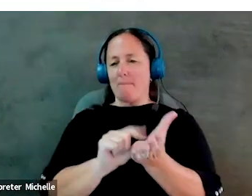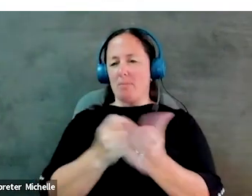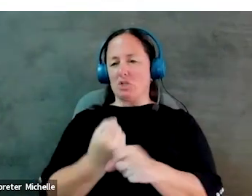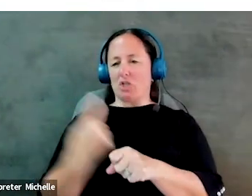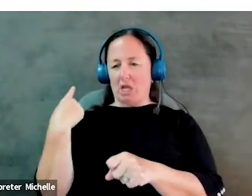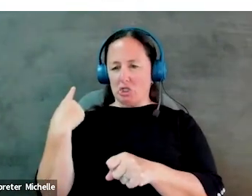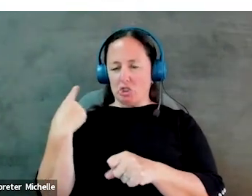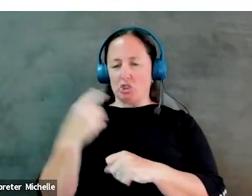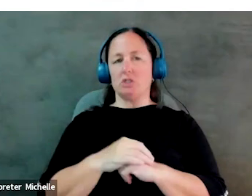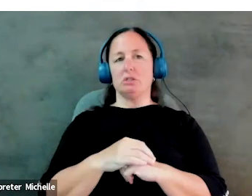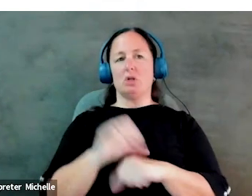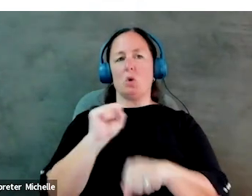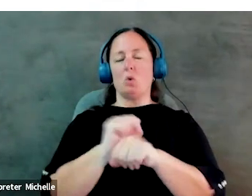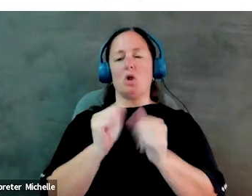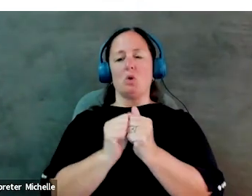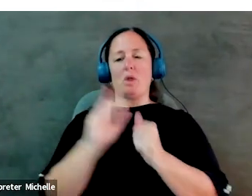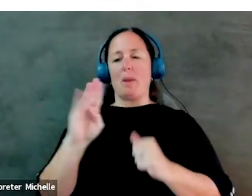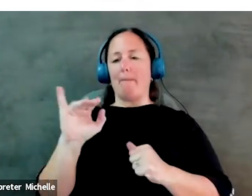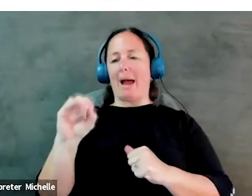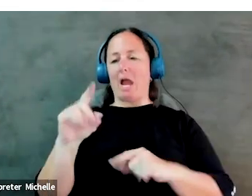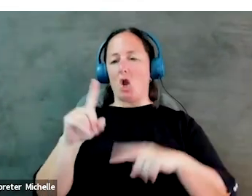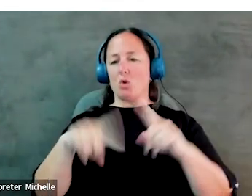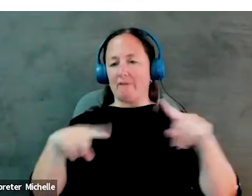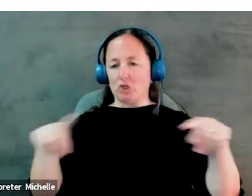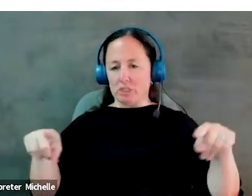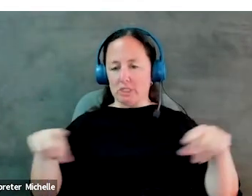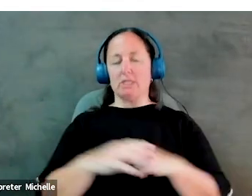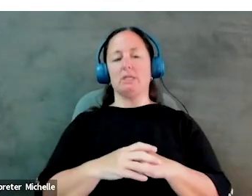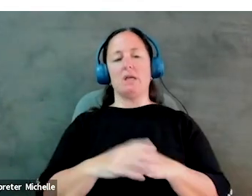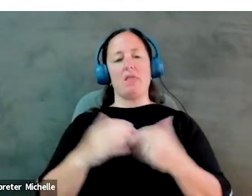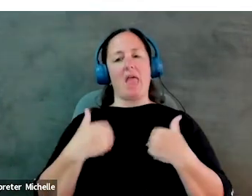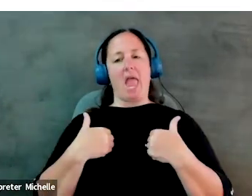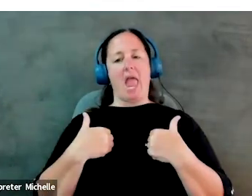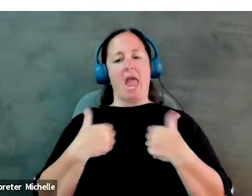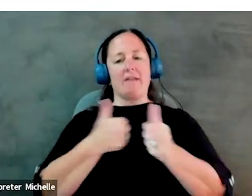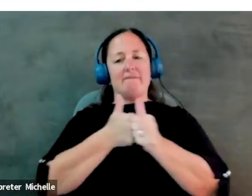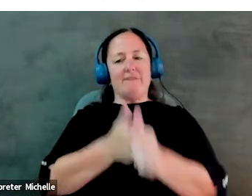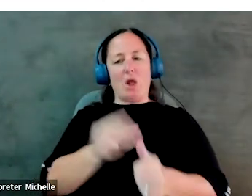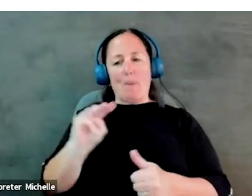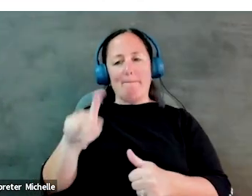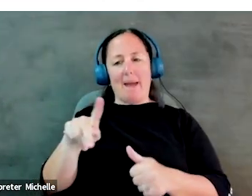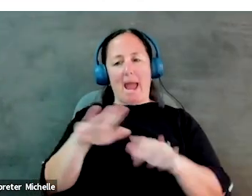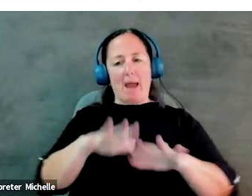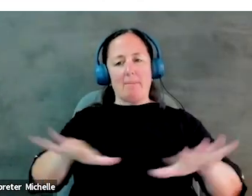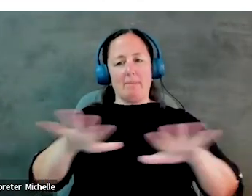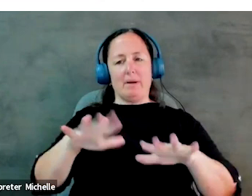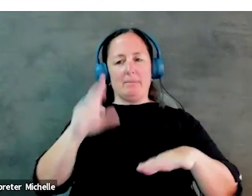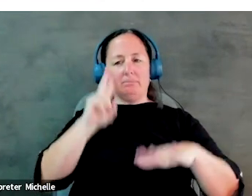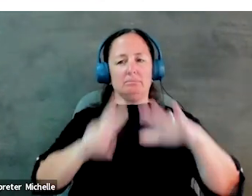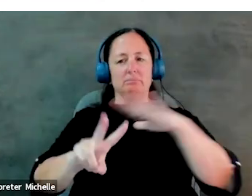year, and they work with biodiversity, and they did a mapping, and they did